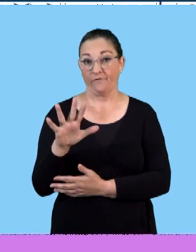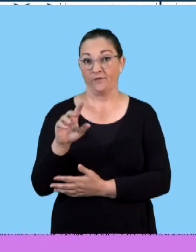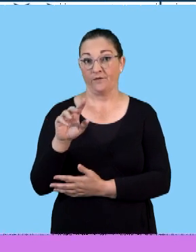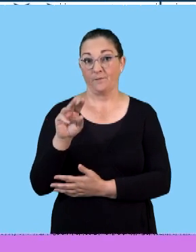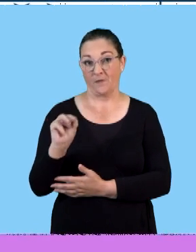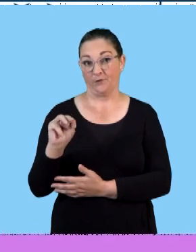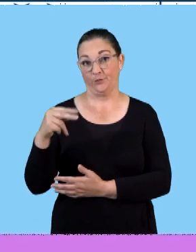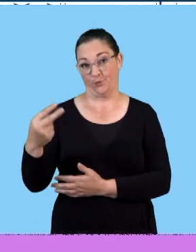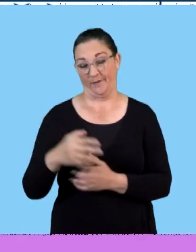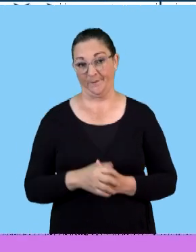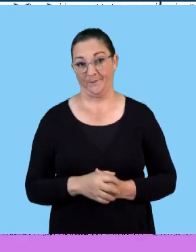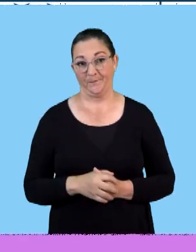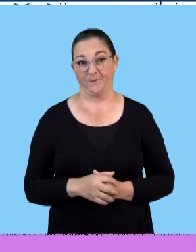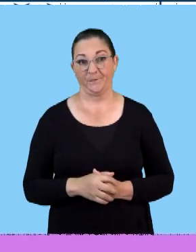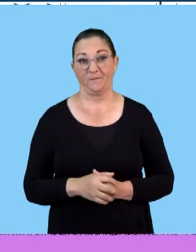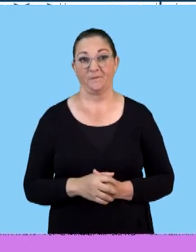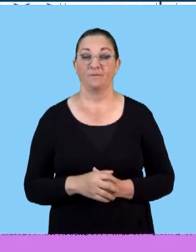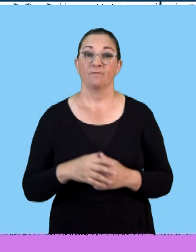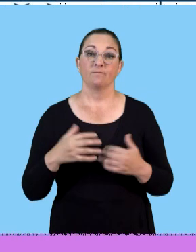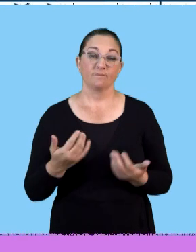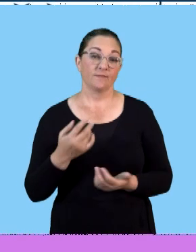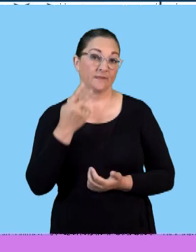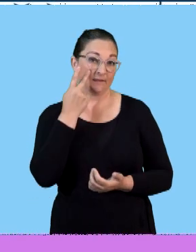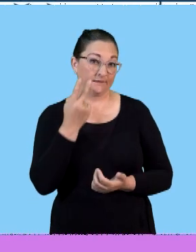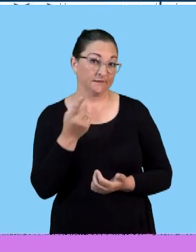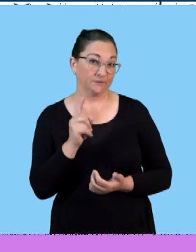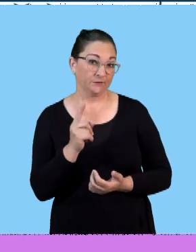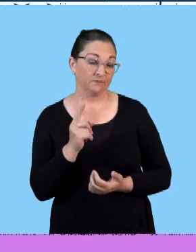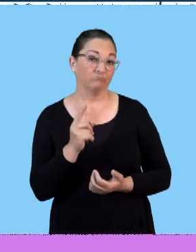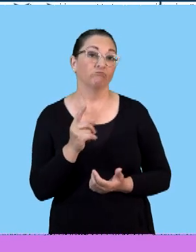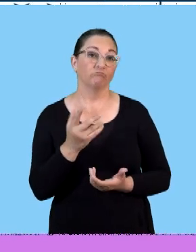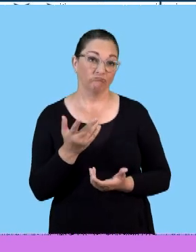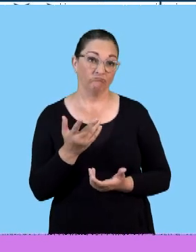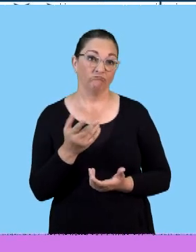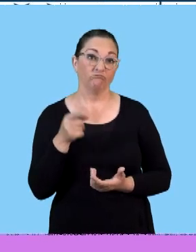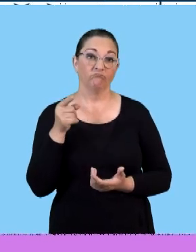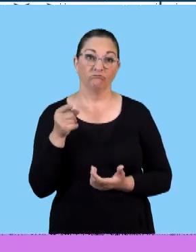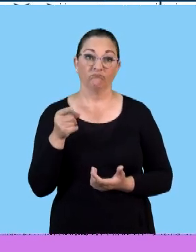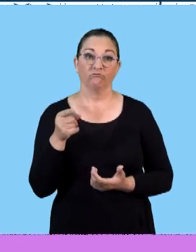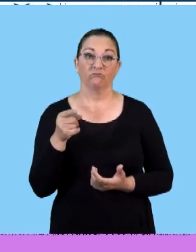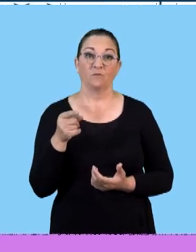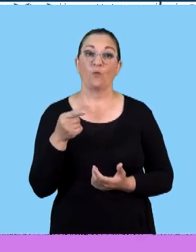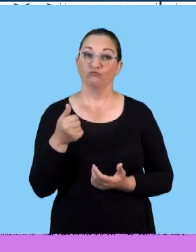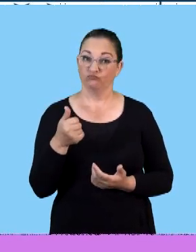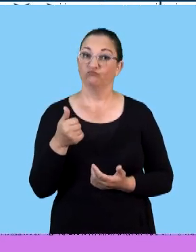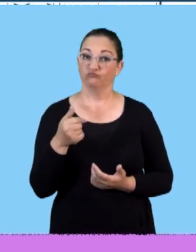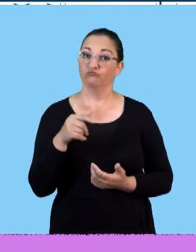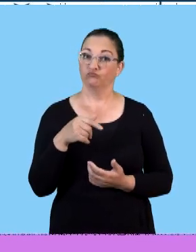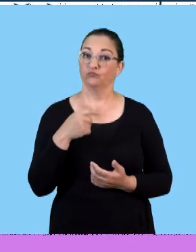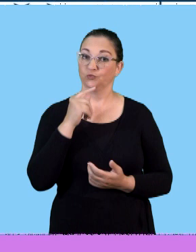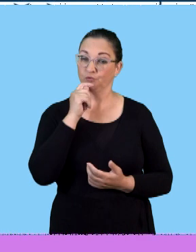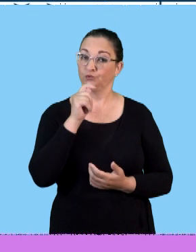263,056,095 square meters, right? So therefore, we can say then, this claim is indeed